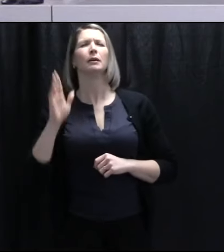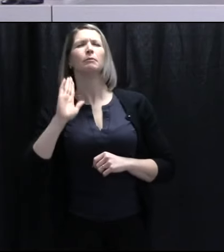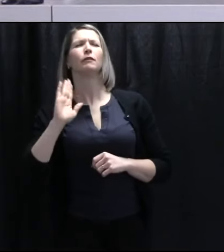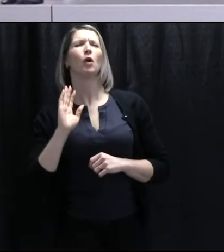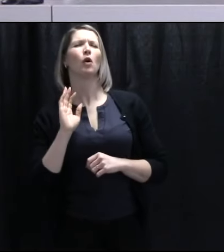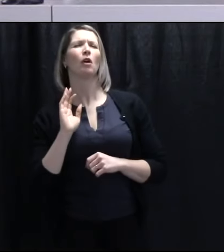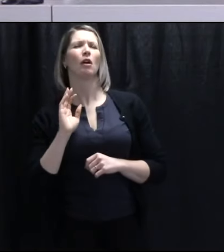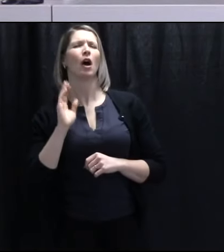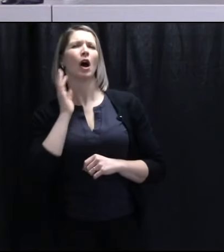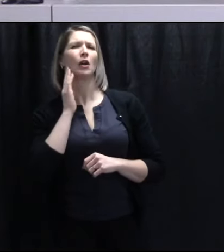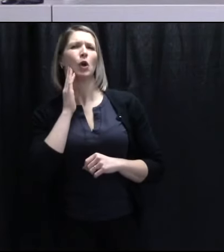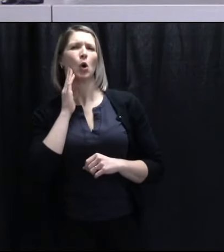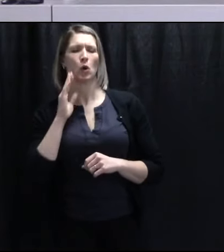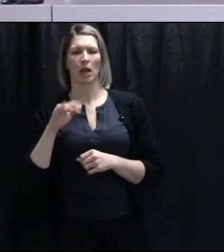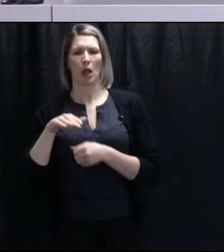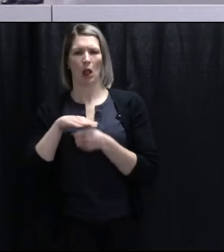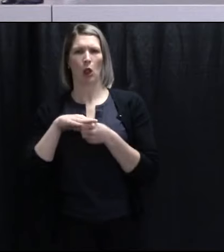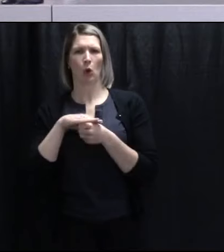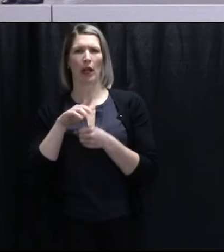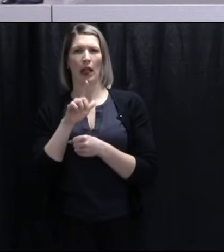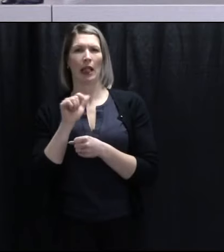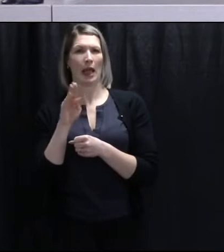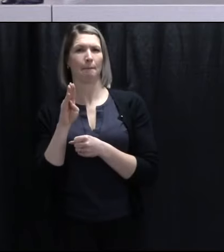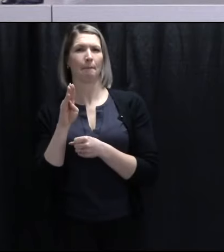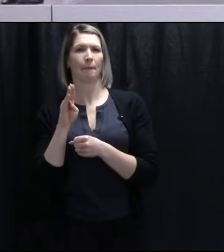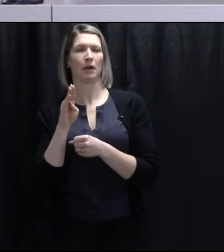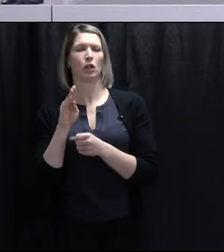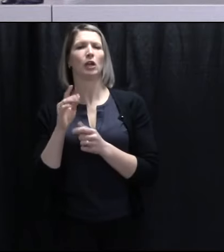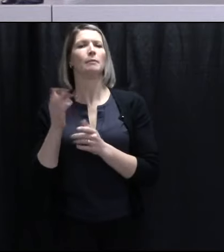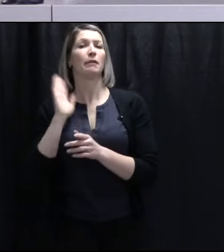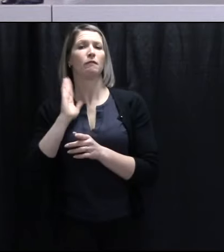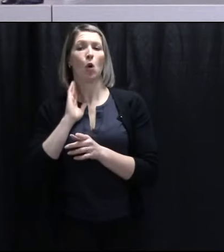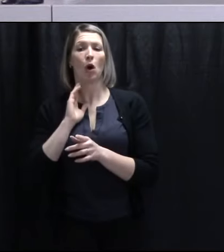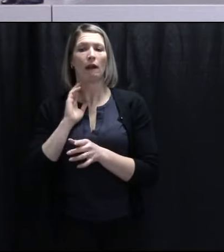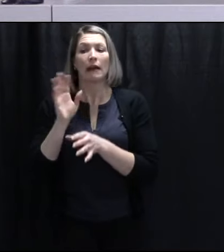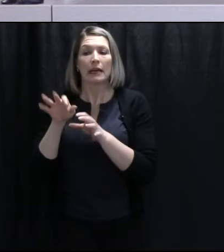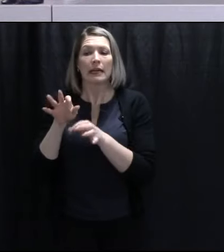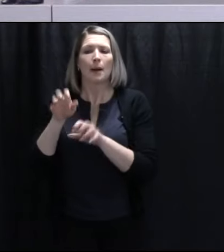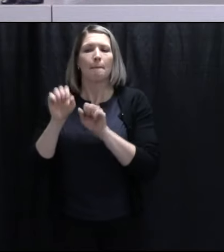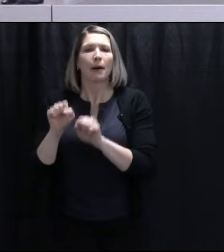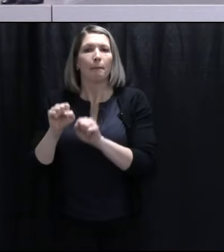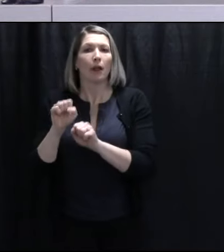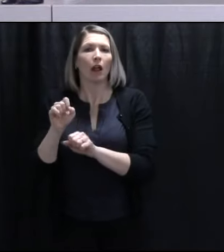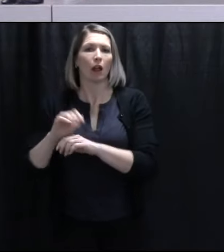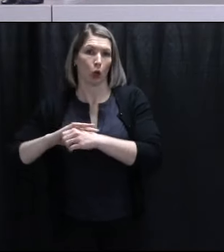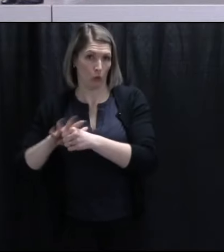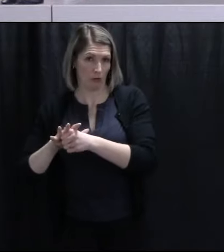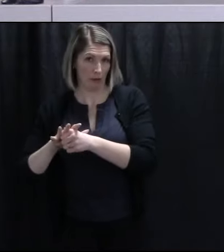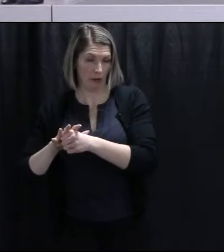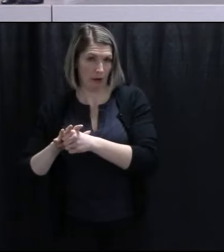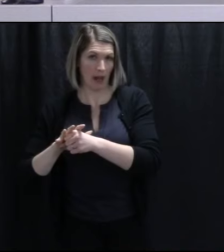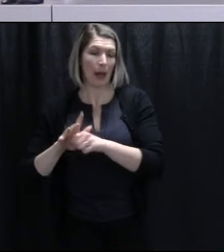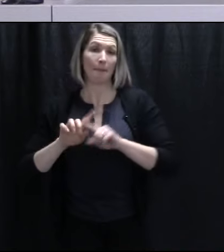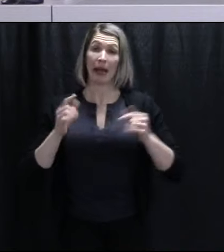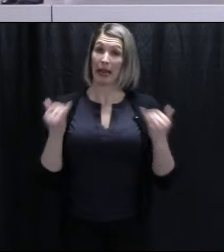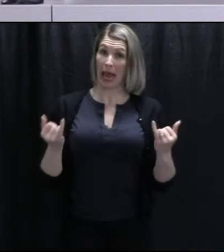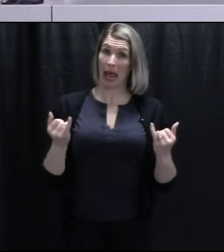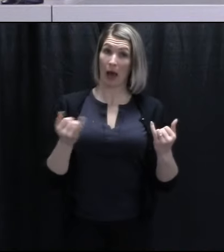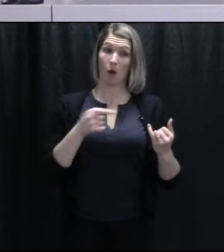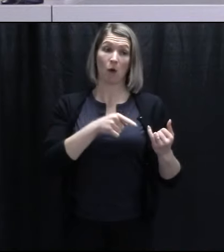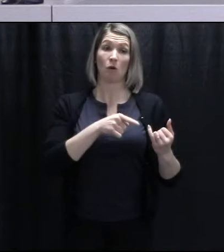the Newfoundland Labrador lab would do the presumptive test, and then it would be sent to Winnipeg. Is now it just being one streamlined